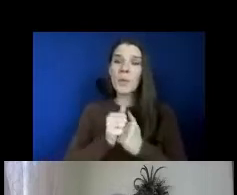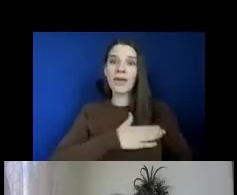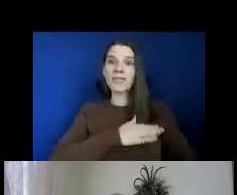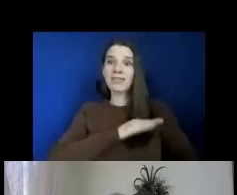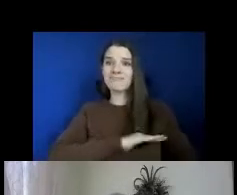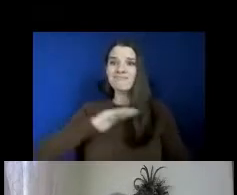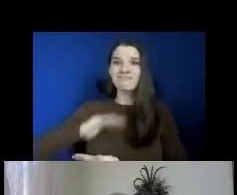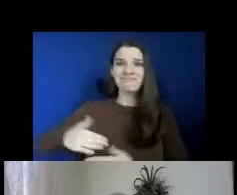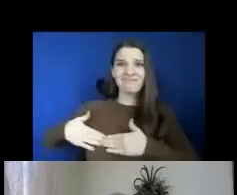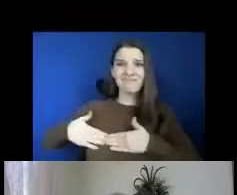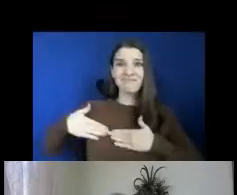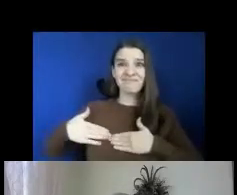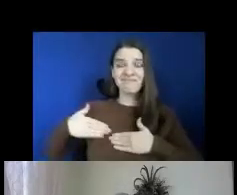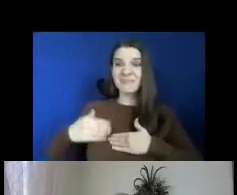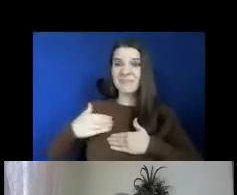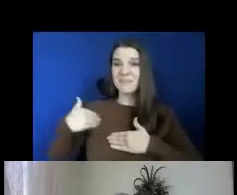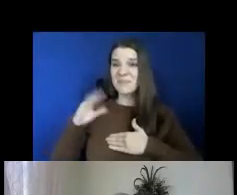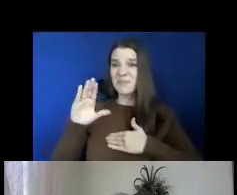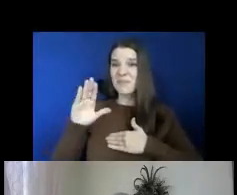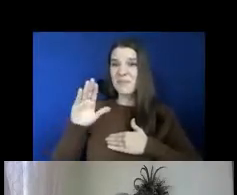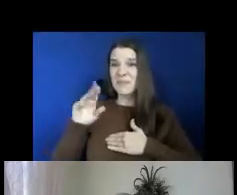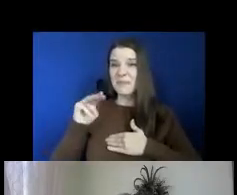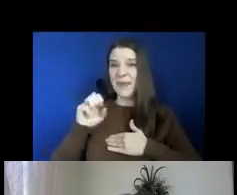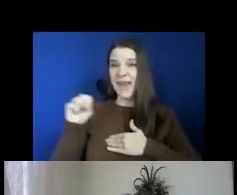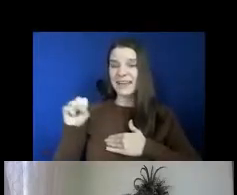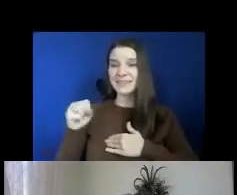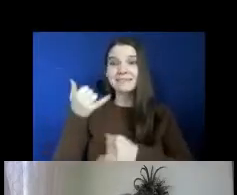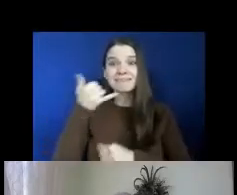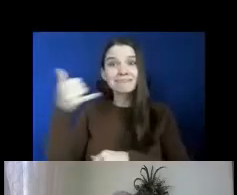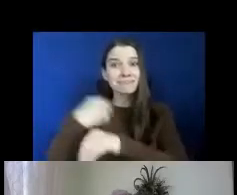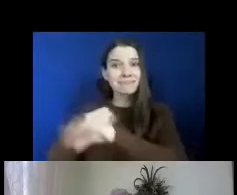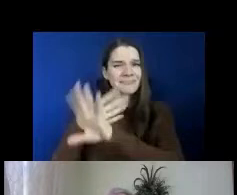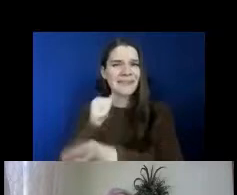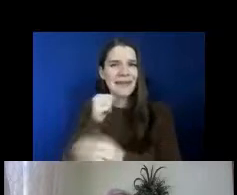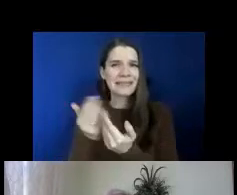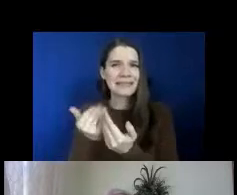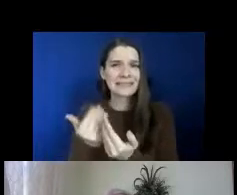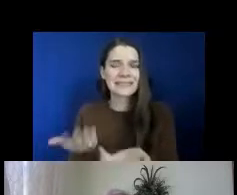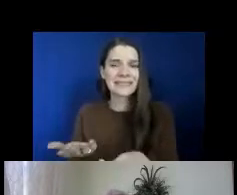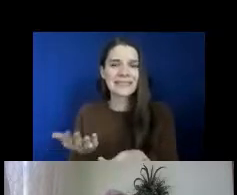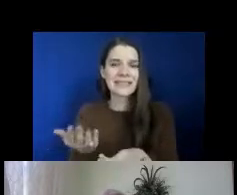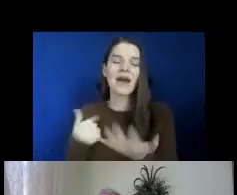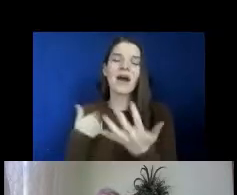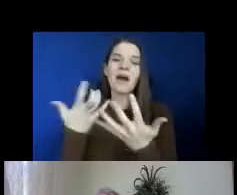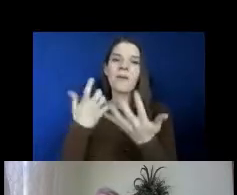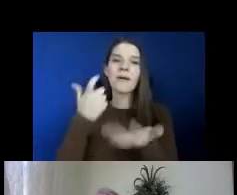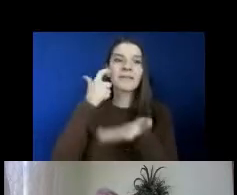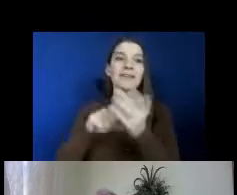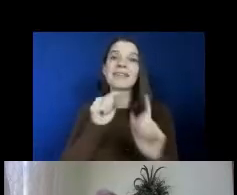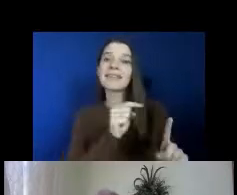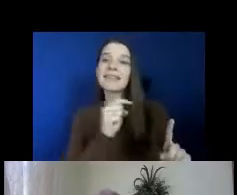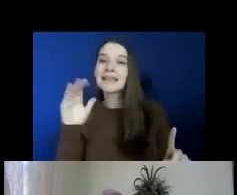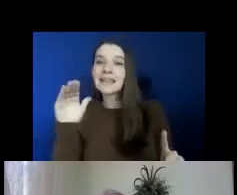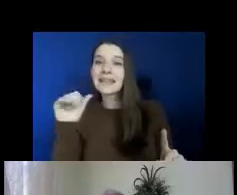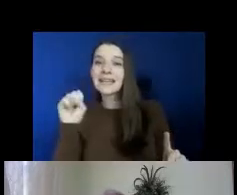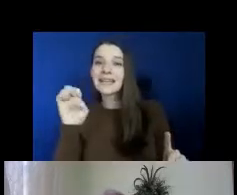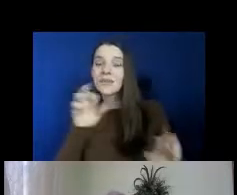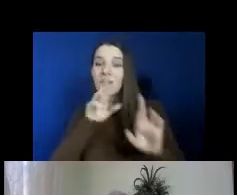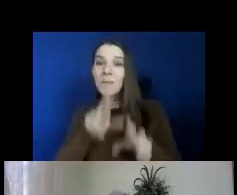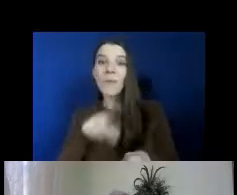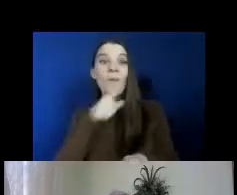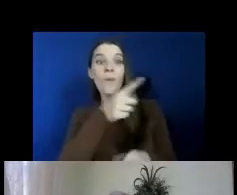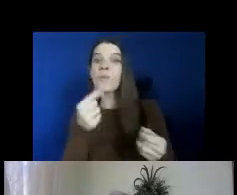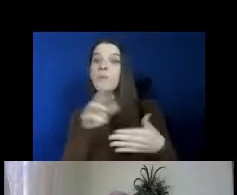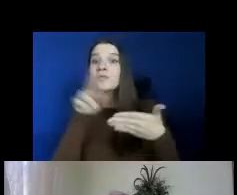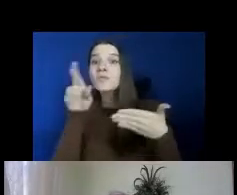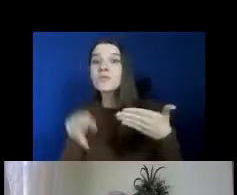I'm going to say that telehealth wasn't really easy to do. So I want to highlight this case report because what it brought forth was kind